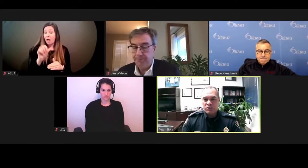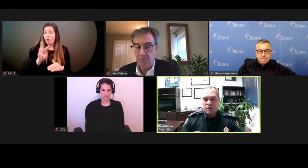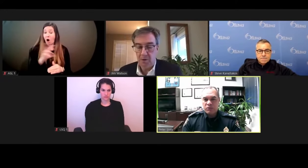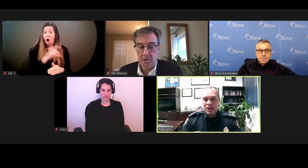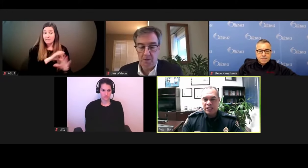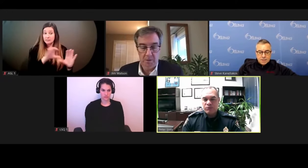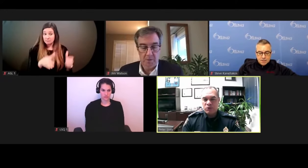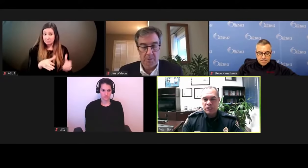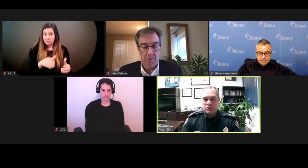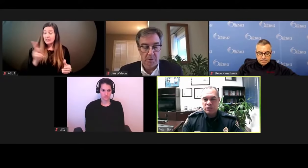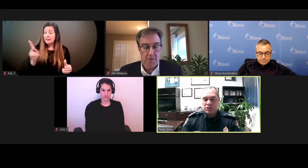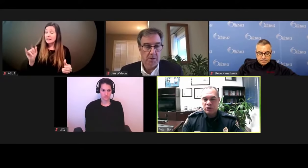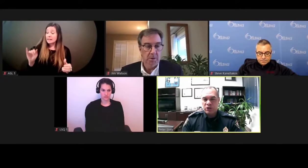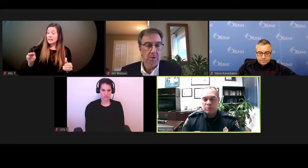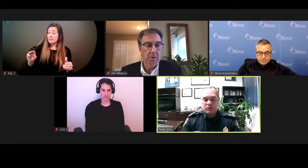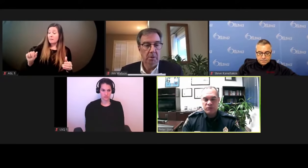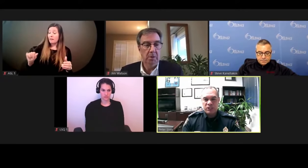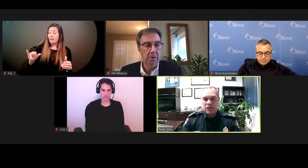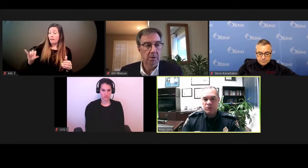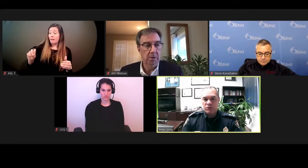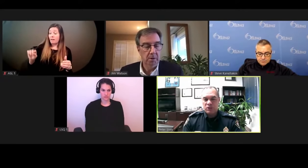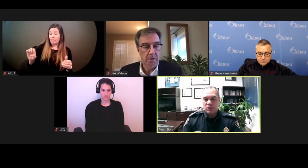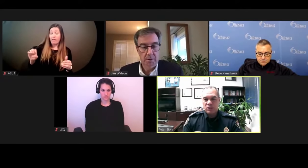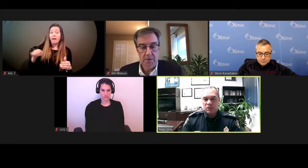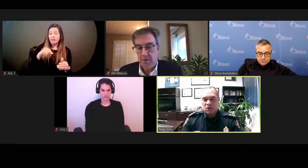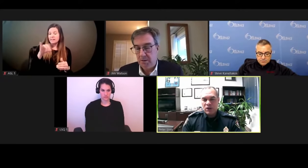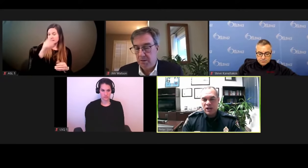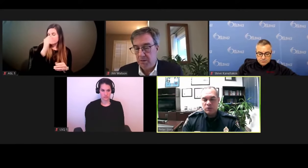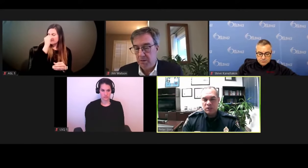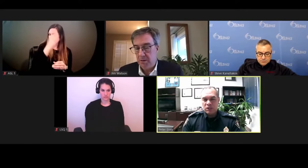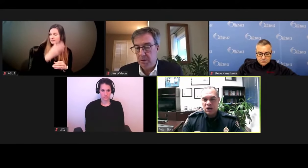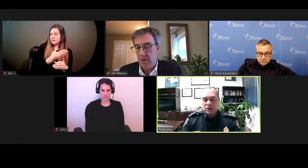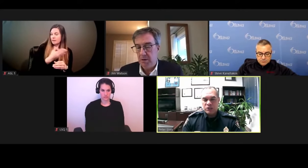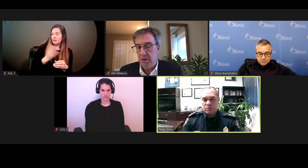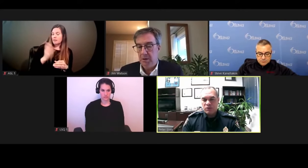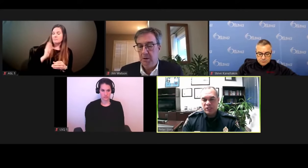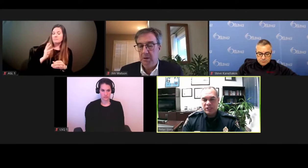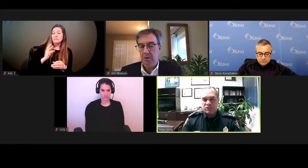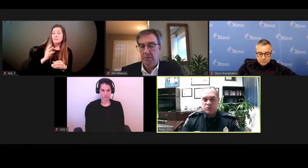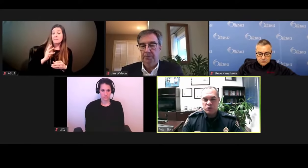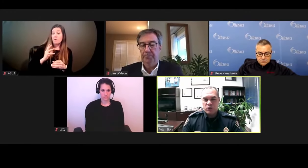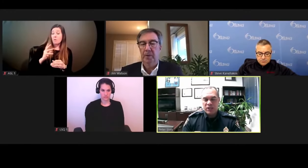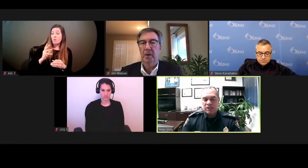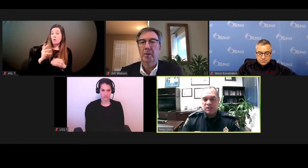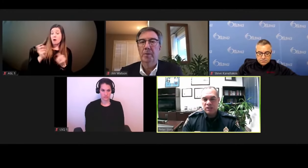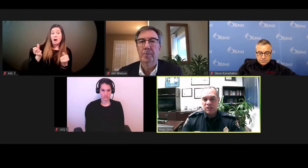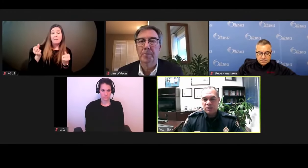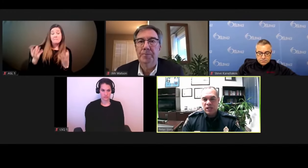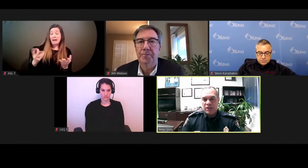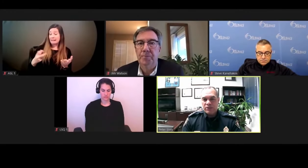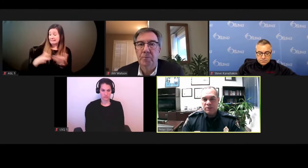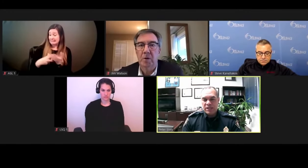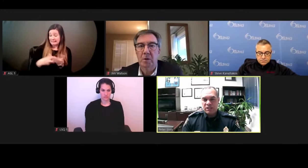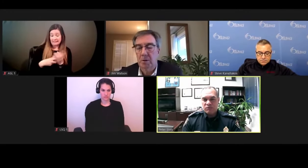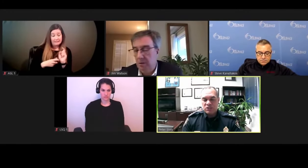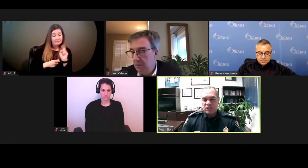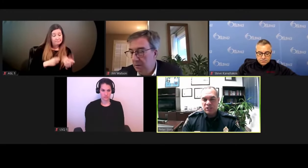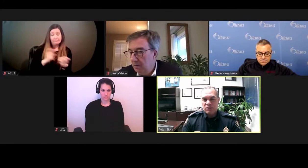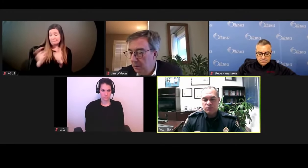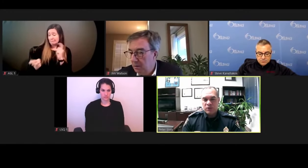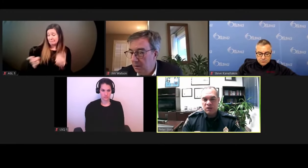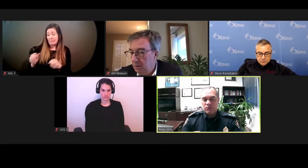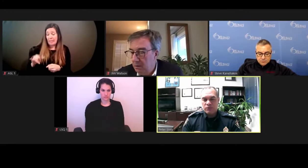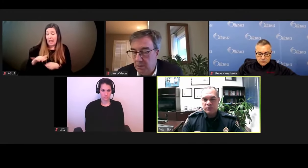has provided information in an earlier briefing to council around a large number of tickets issued within the immediate